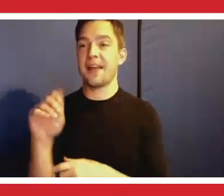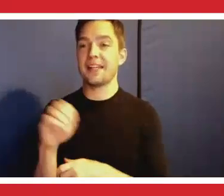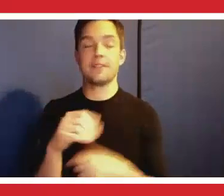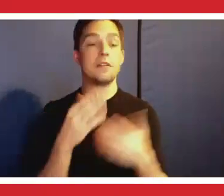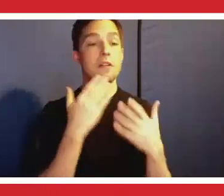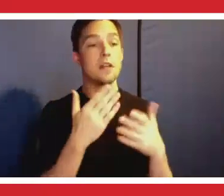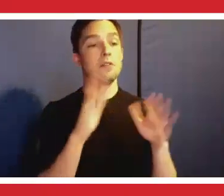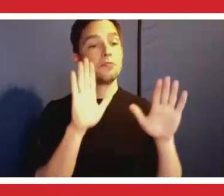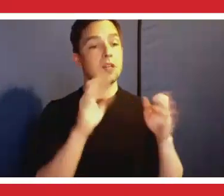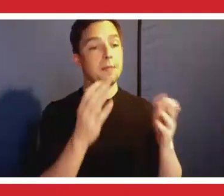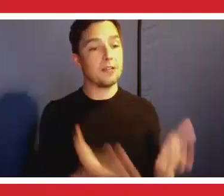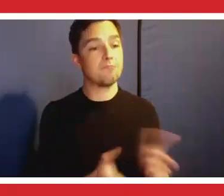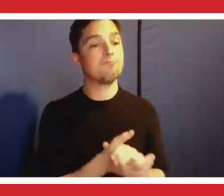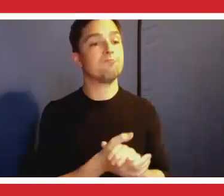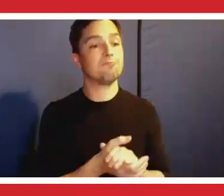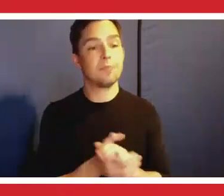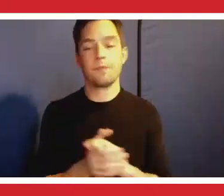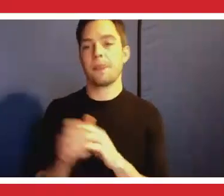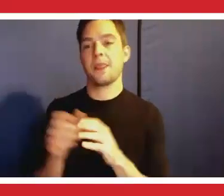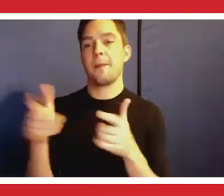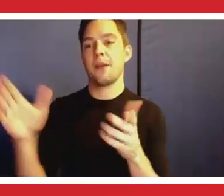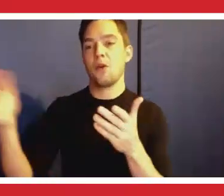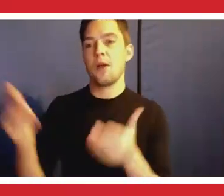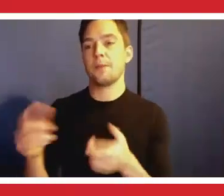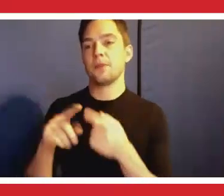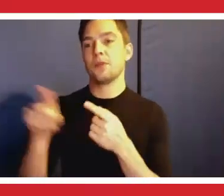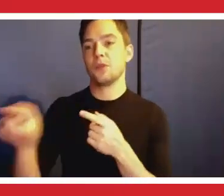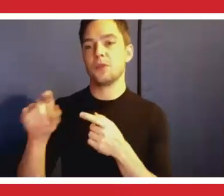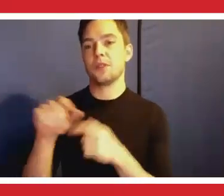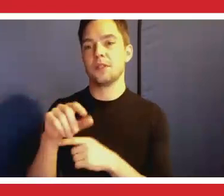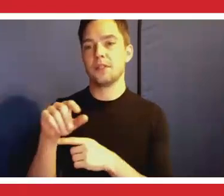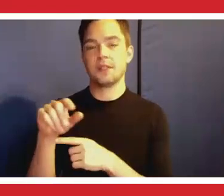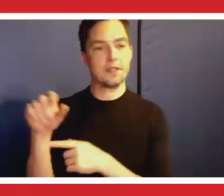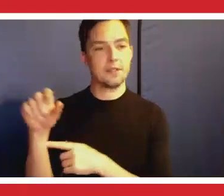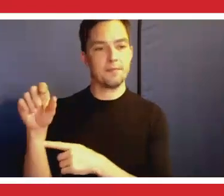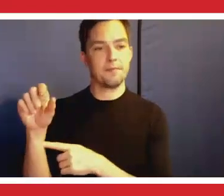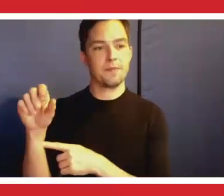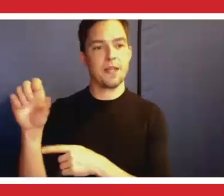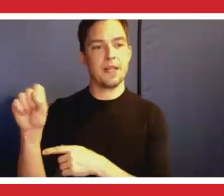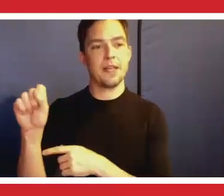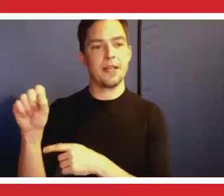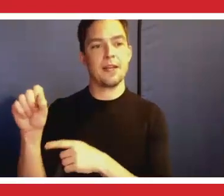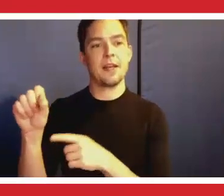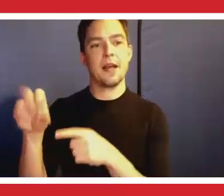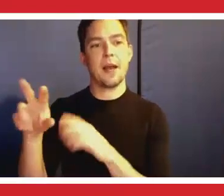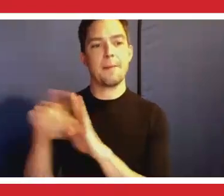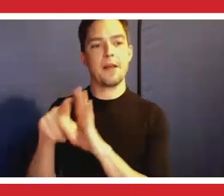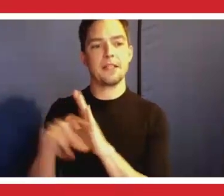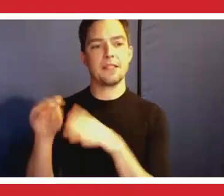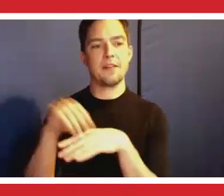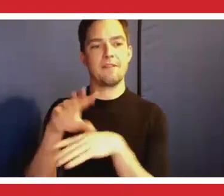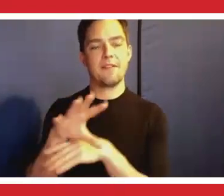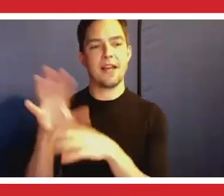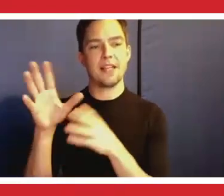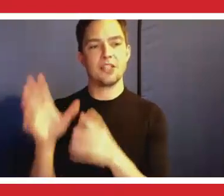here. Big welcome to you, Sir Anir Chowdhury, who is a policy advisor on all digital matters